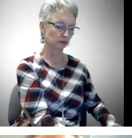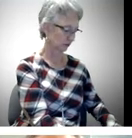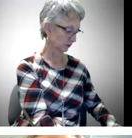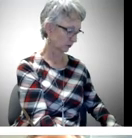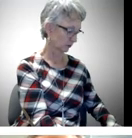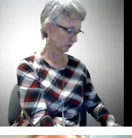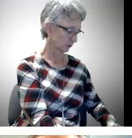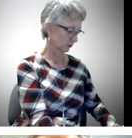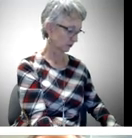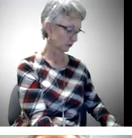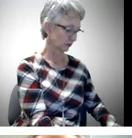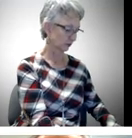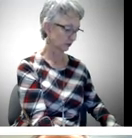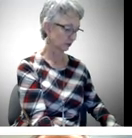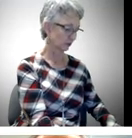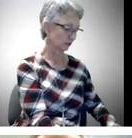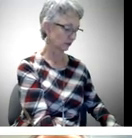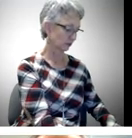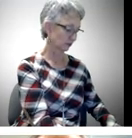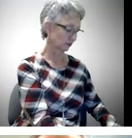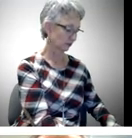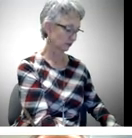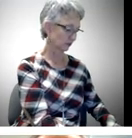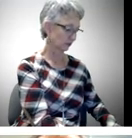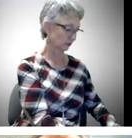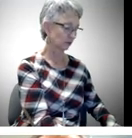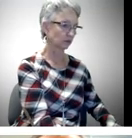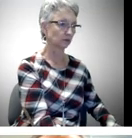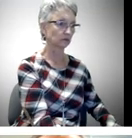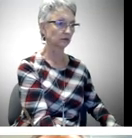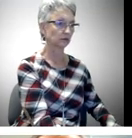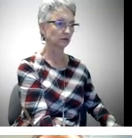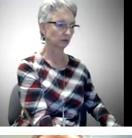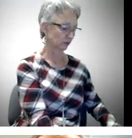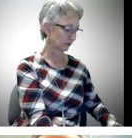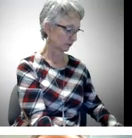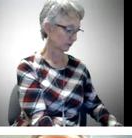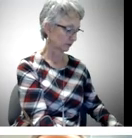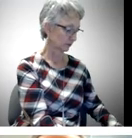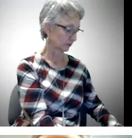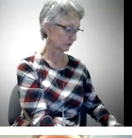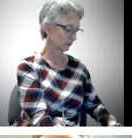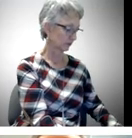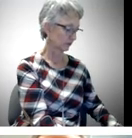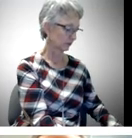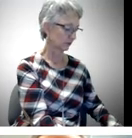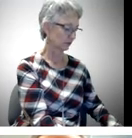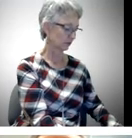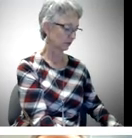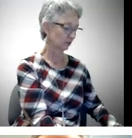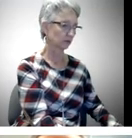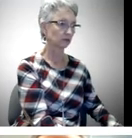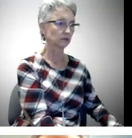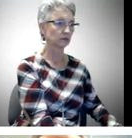complies with this provision is acceptable. And disability rights, and we're always in the process of